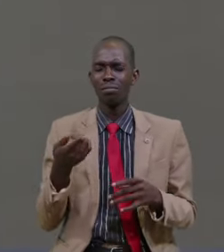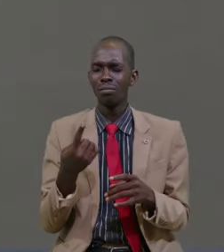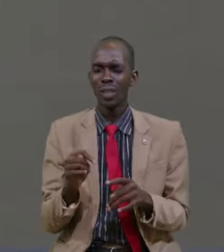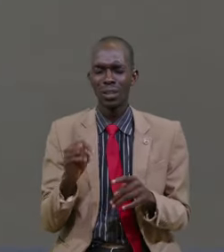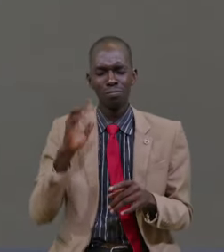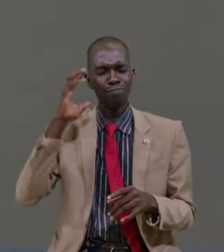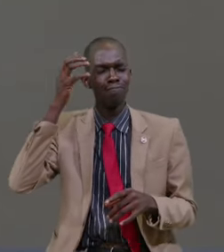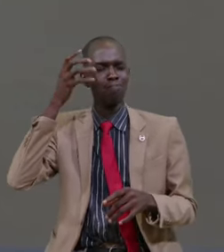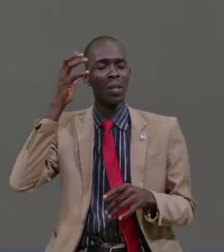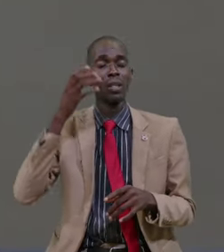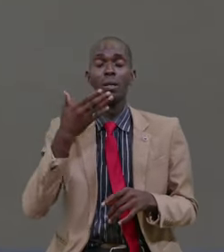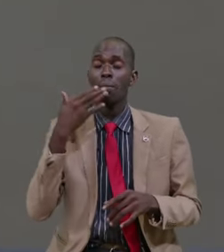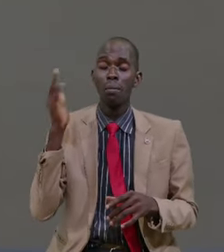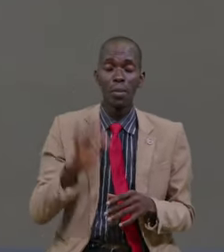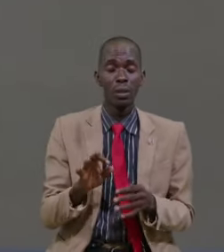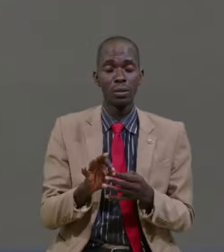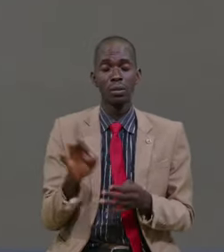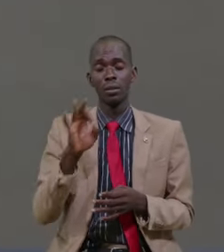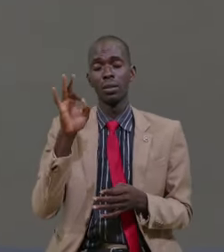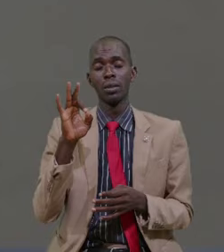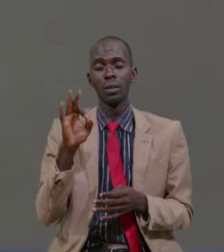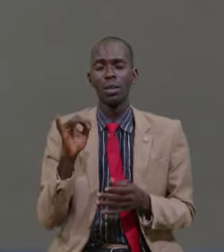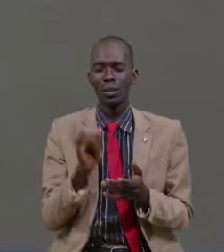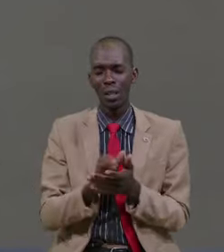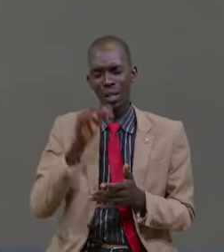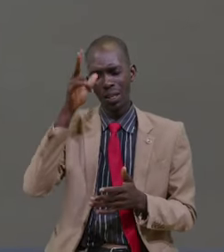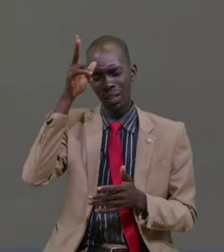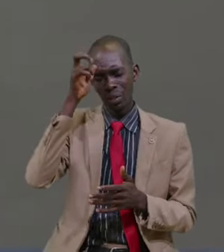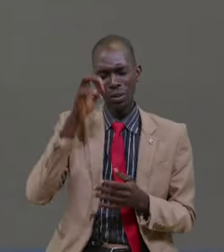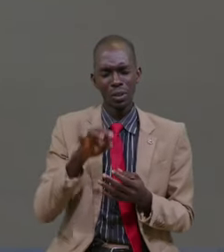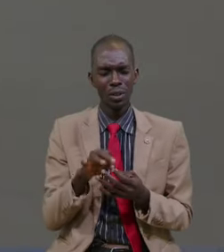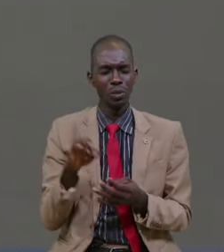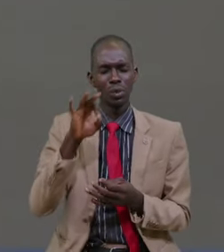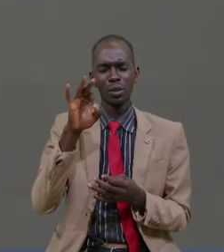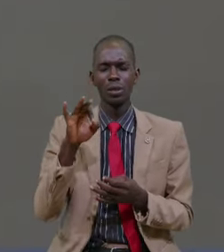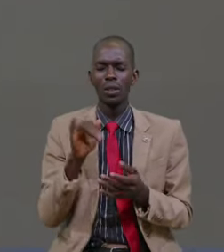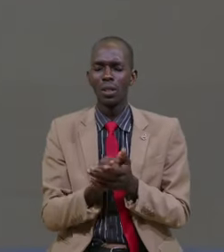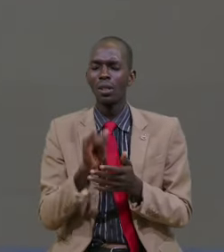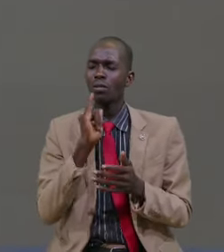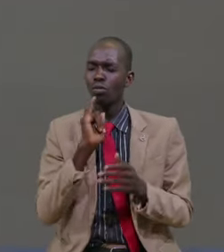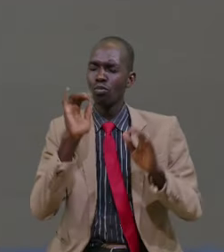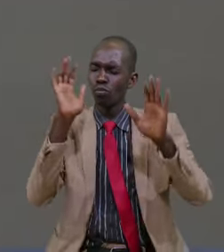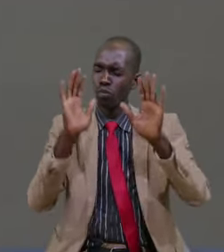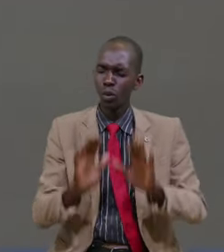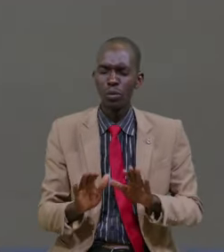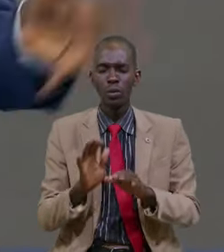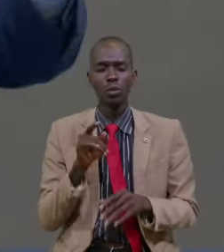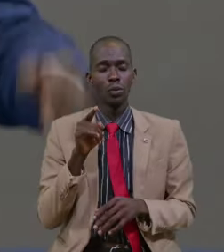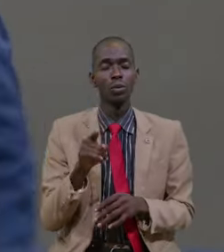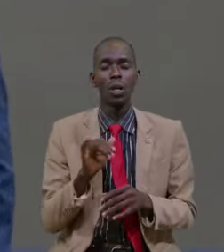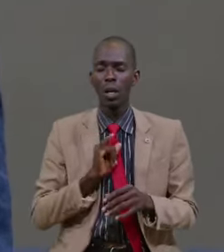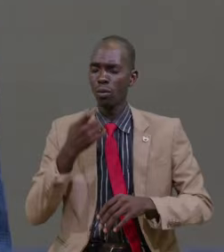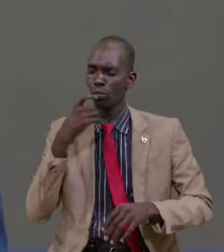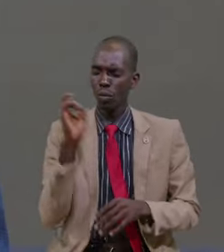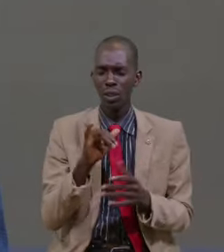insane, evil spirit, demonic spirit, tormenting spirit, I command you, come